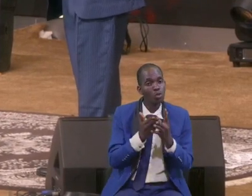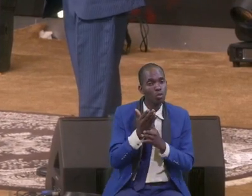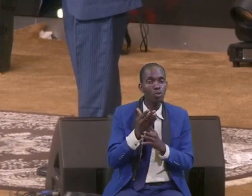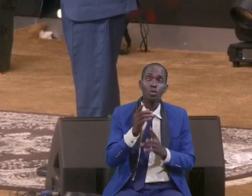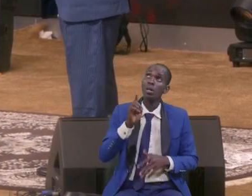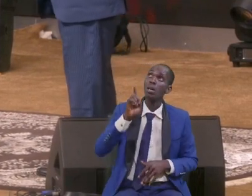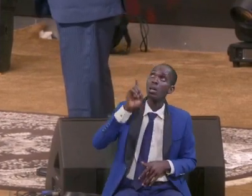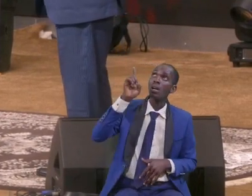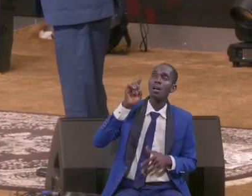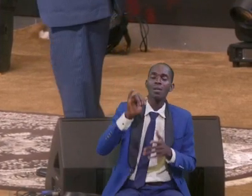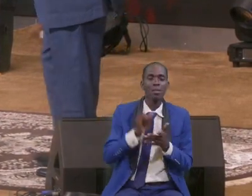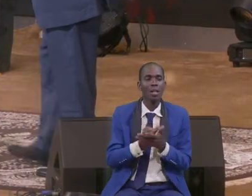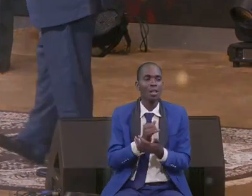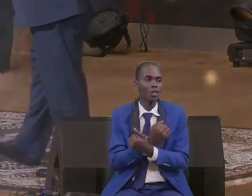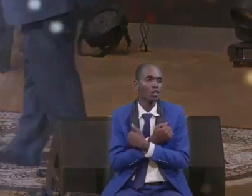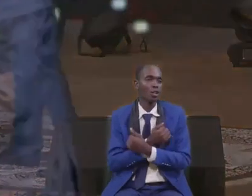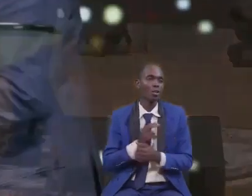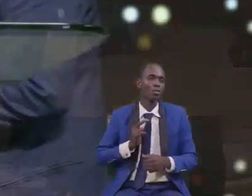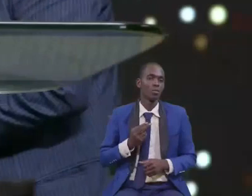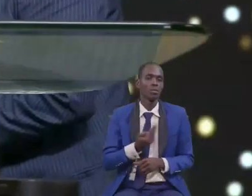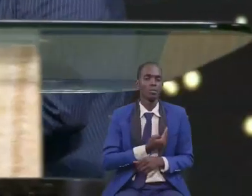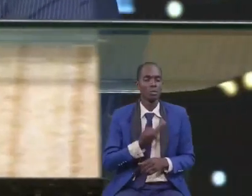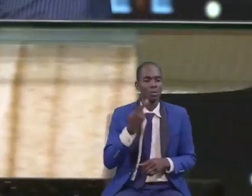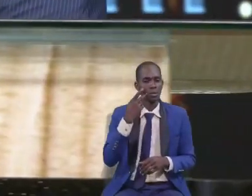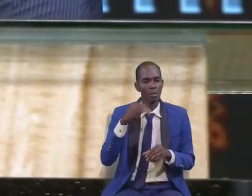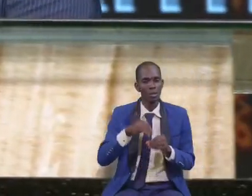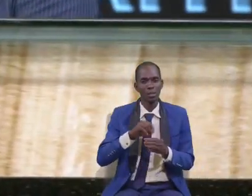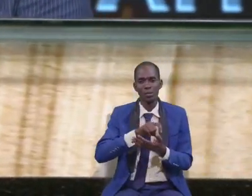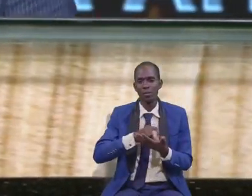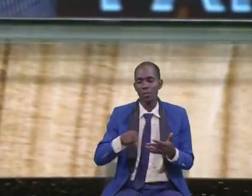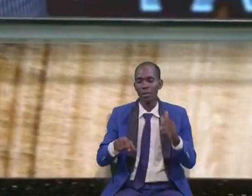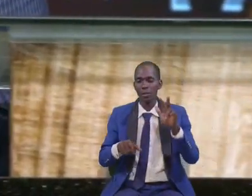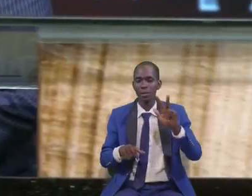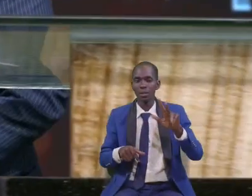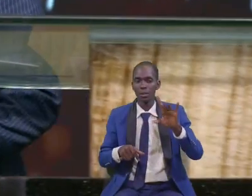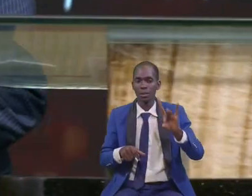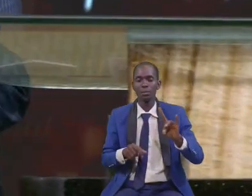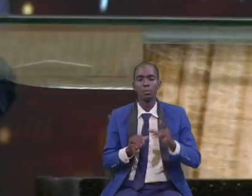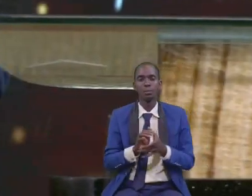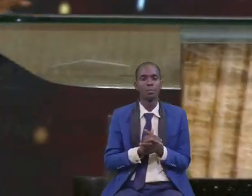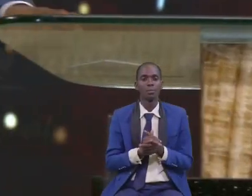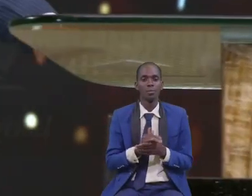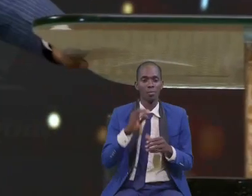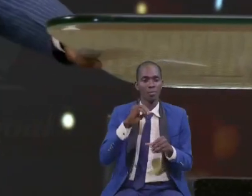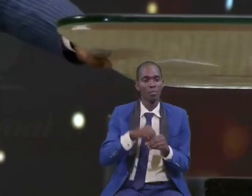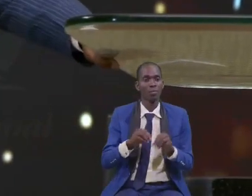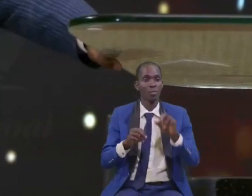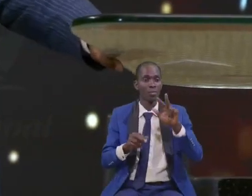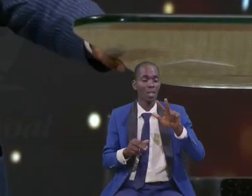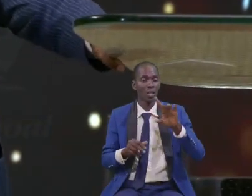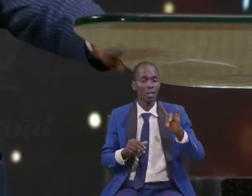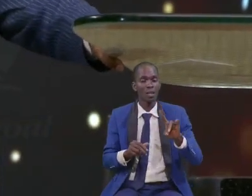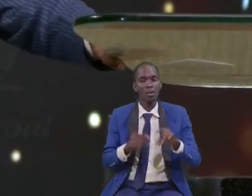that loved us. Look at verse 38. In verse 38, it says, for I am persuaded